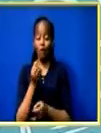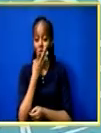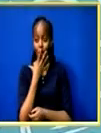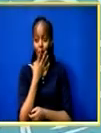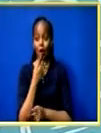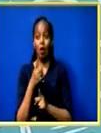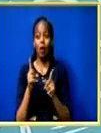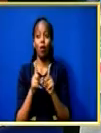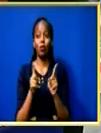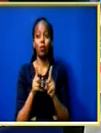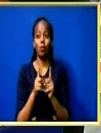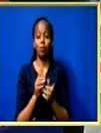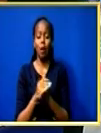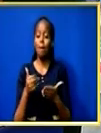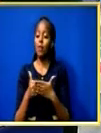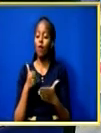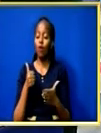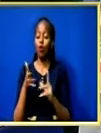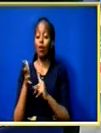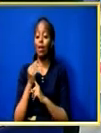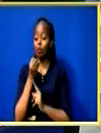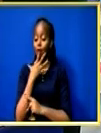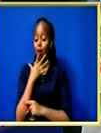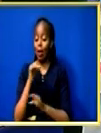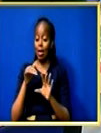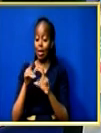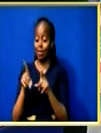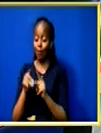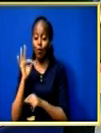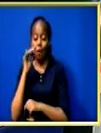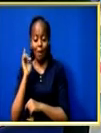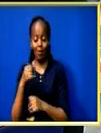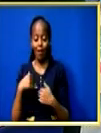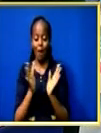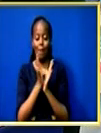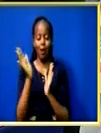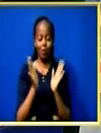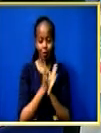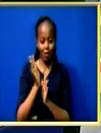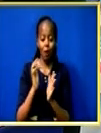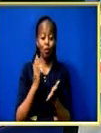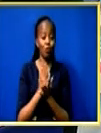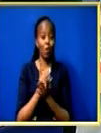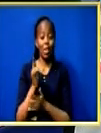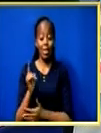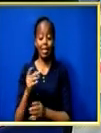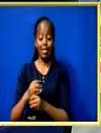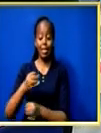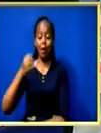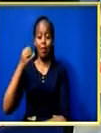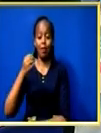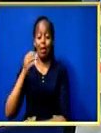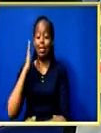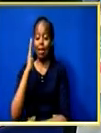before before you even get to the flower and the fruits, you have to get to the branches. Of course. Yeah. So actually, the stem